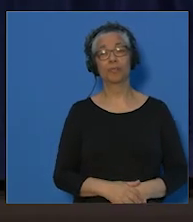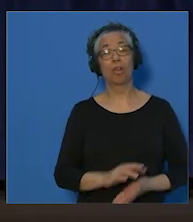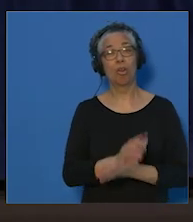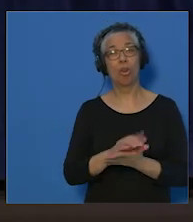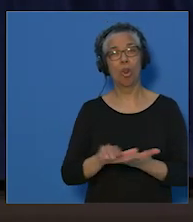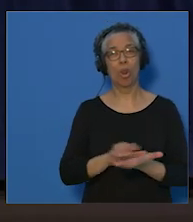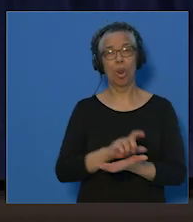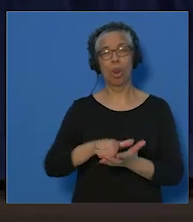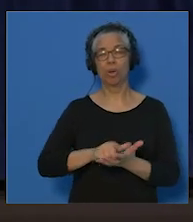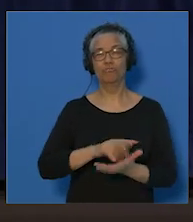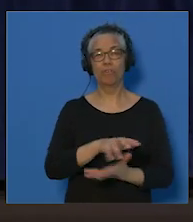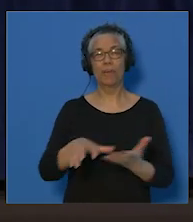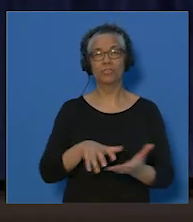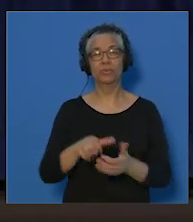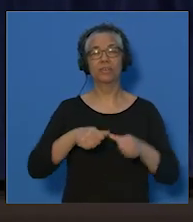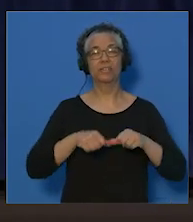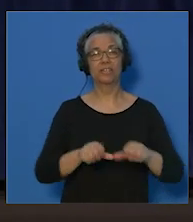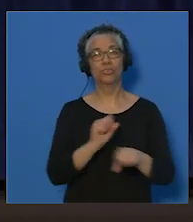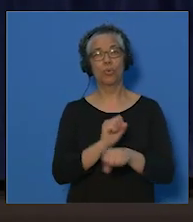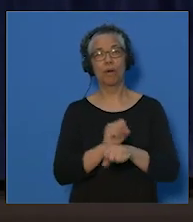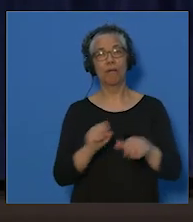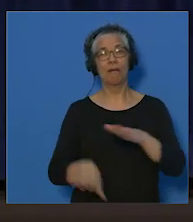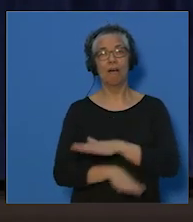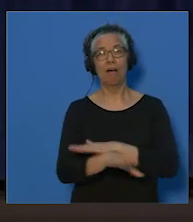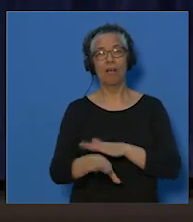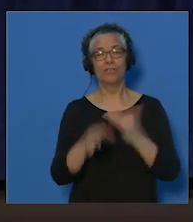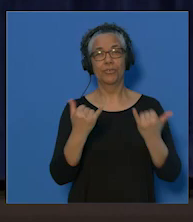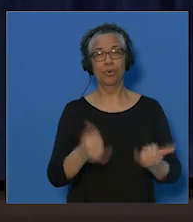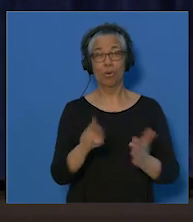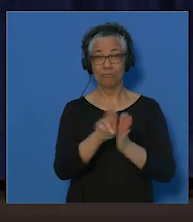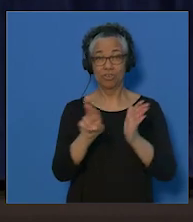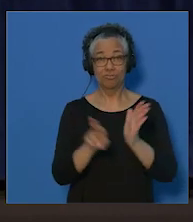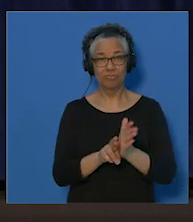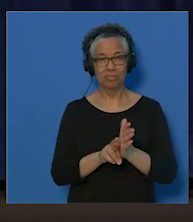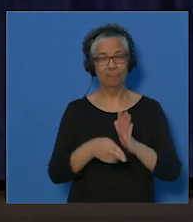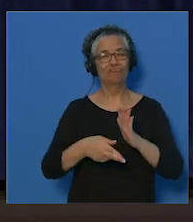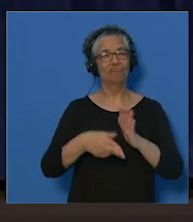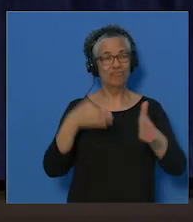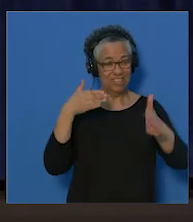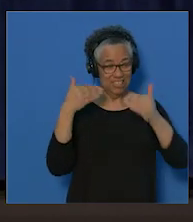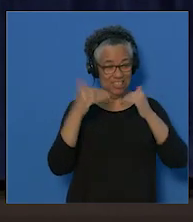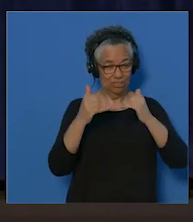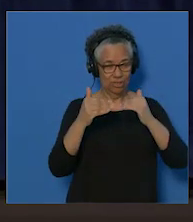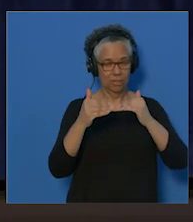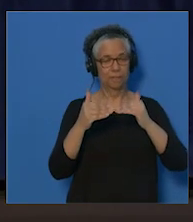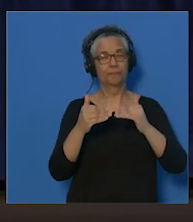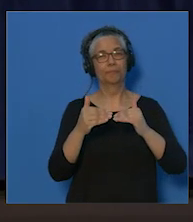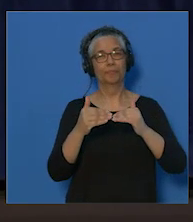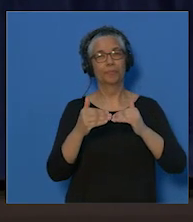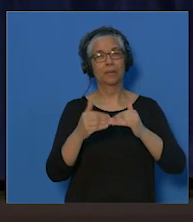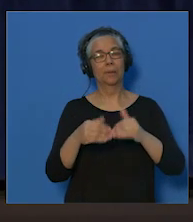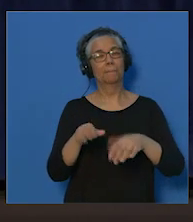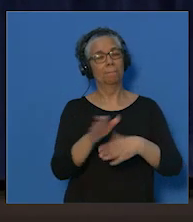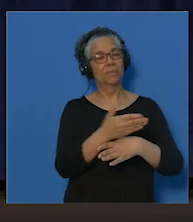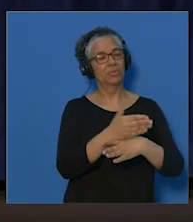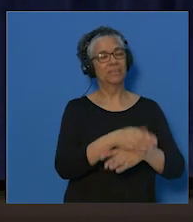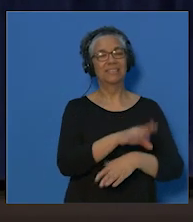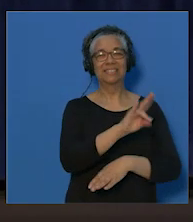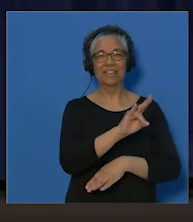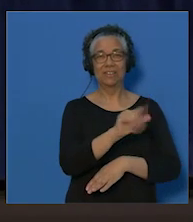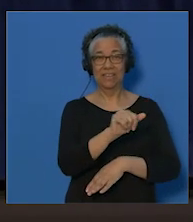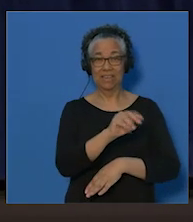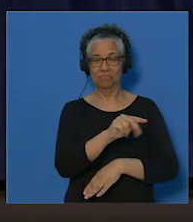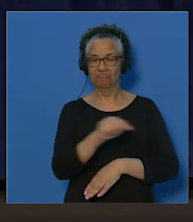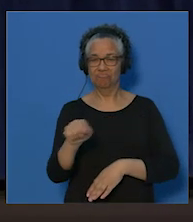Laundromats will continue to operate under the current restrictions, and they will be able to operate between the hours of 7 a.m. or 9